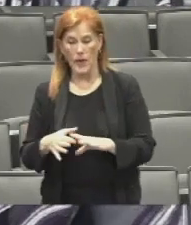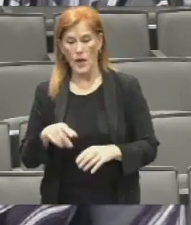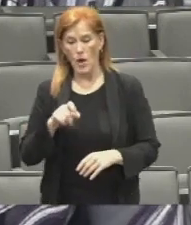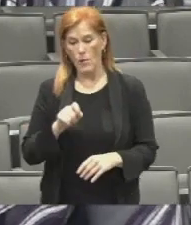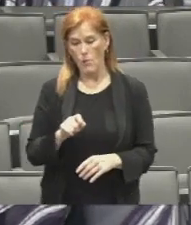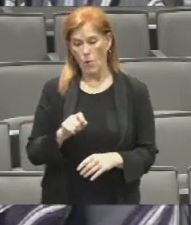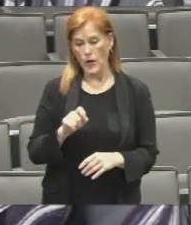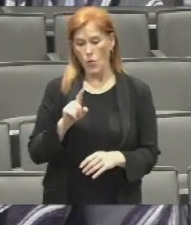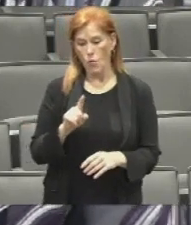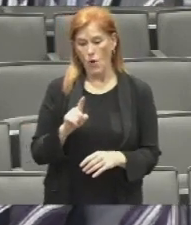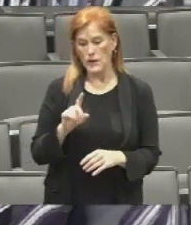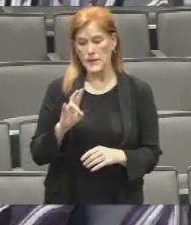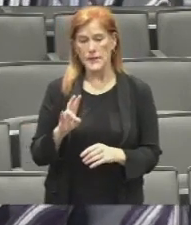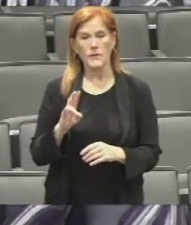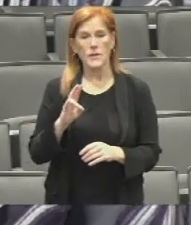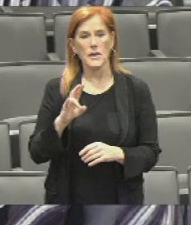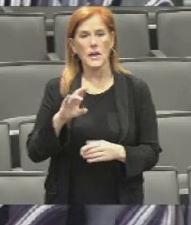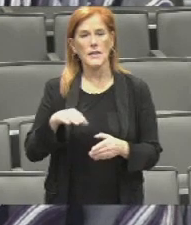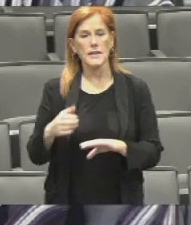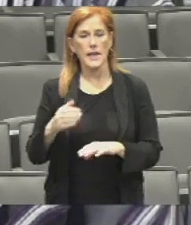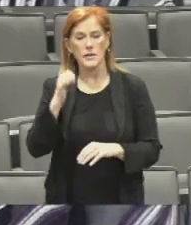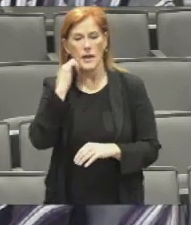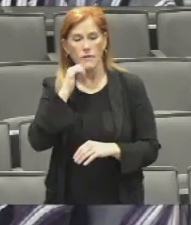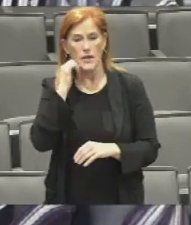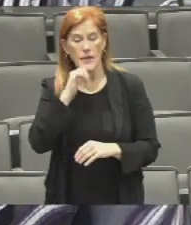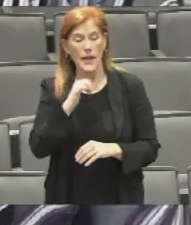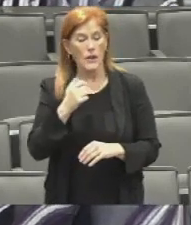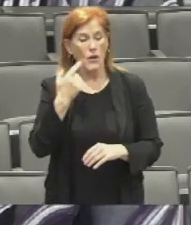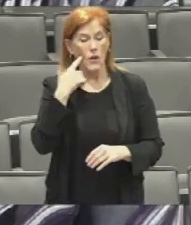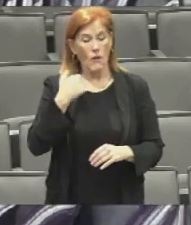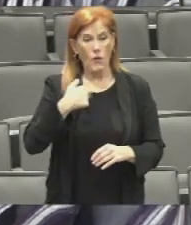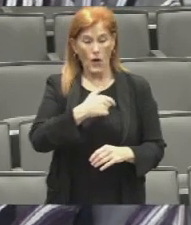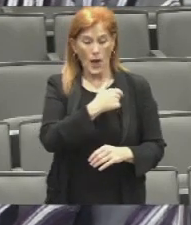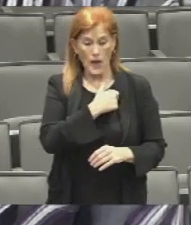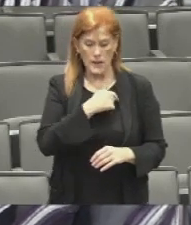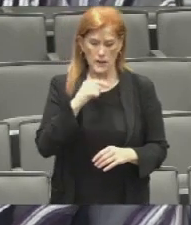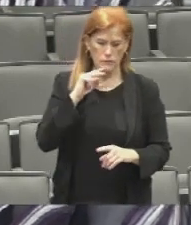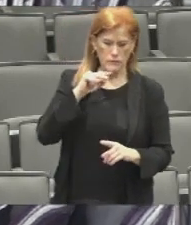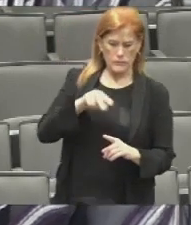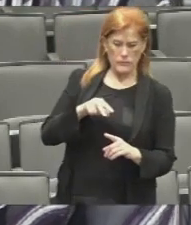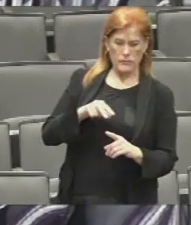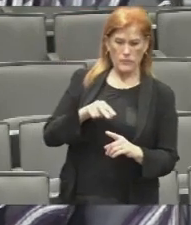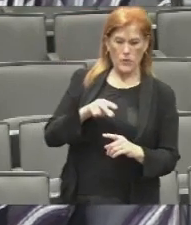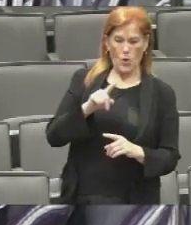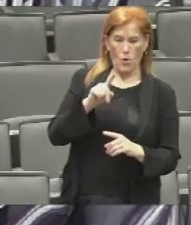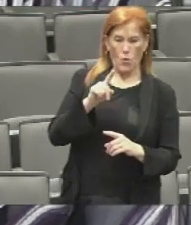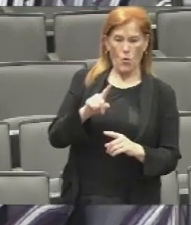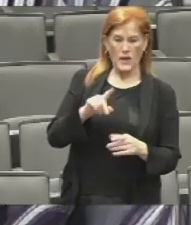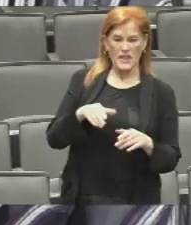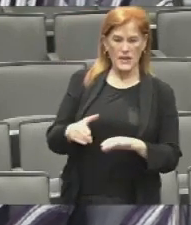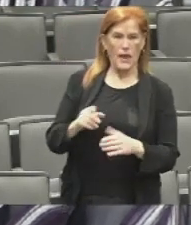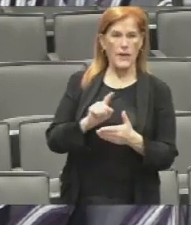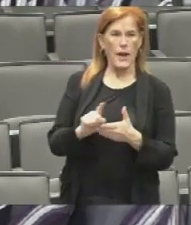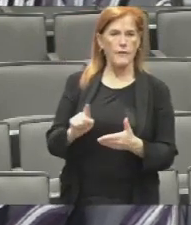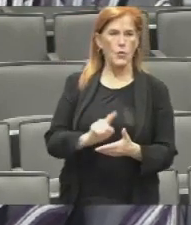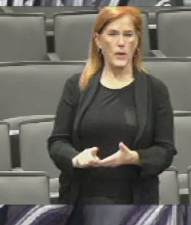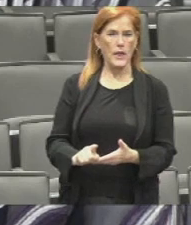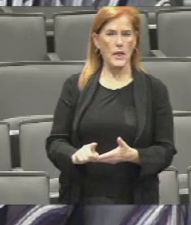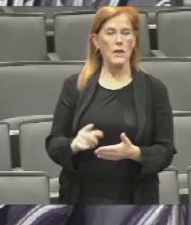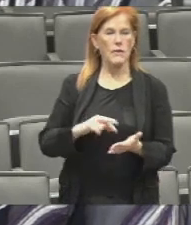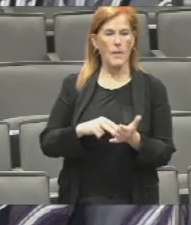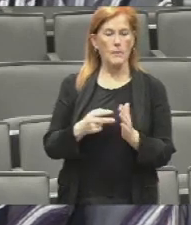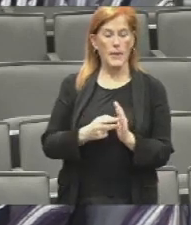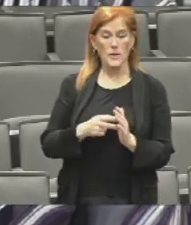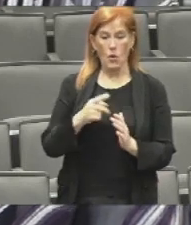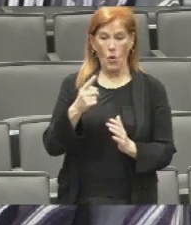0.17 death per day. For our case, I look at that 1 death a week. 1 death a